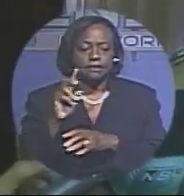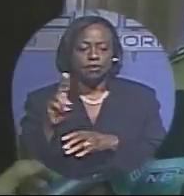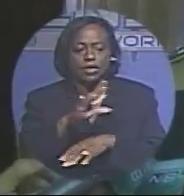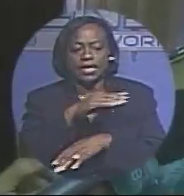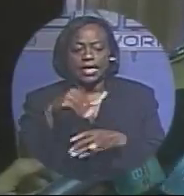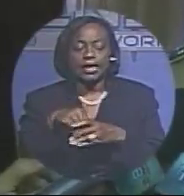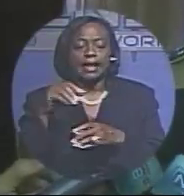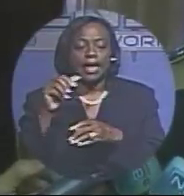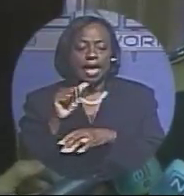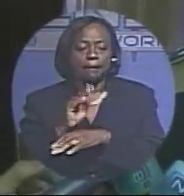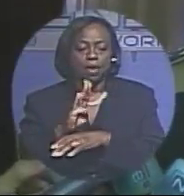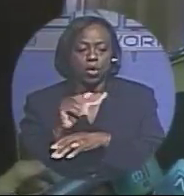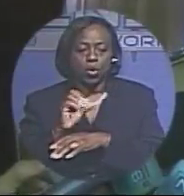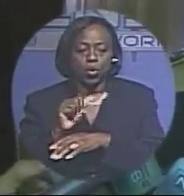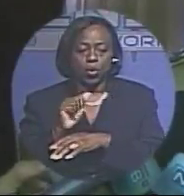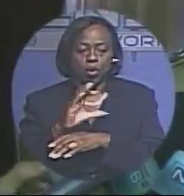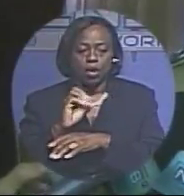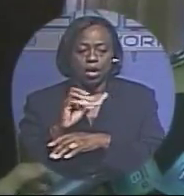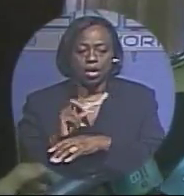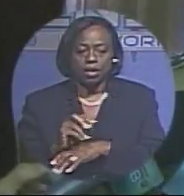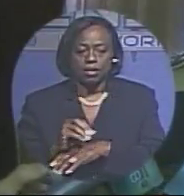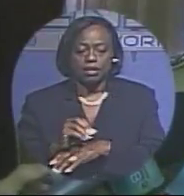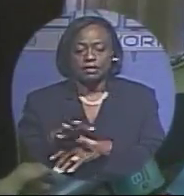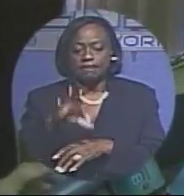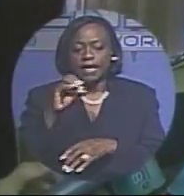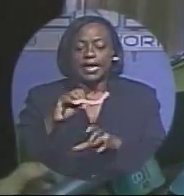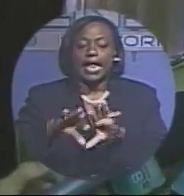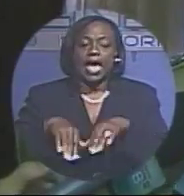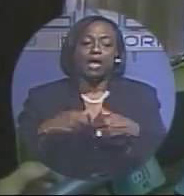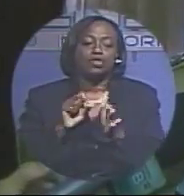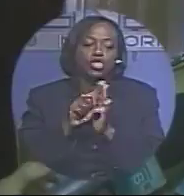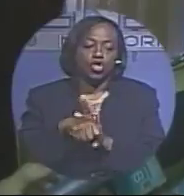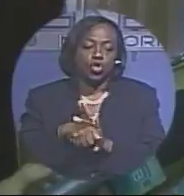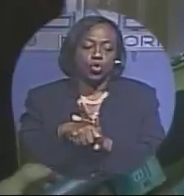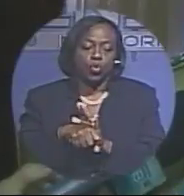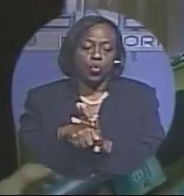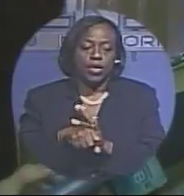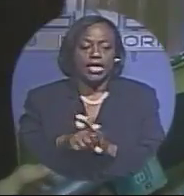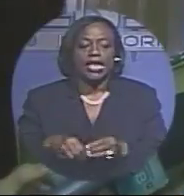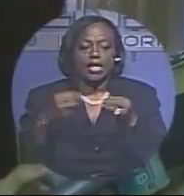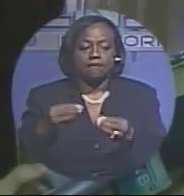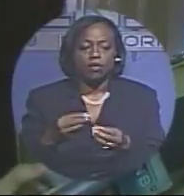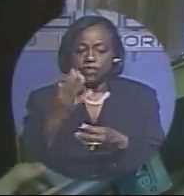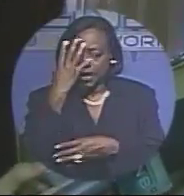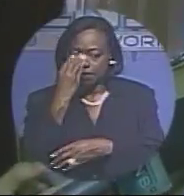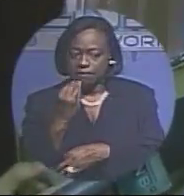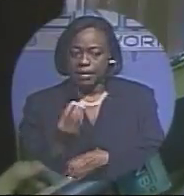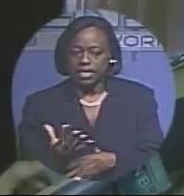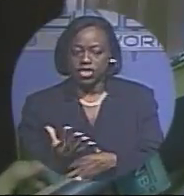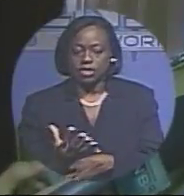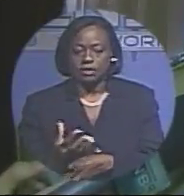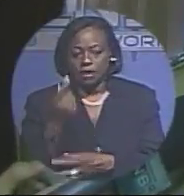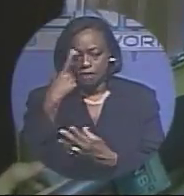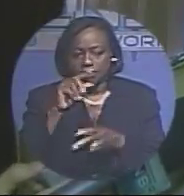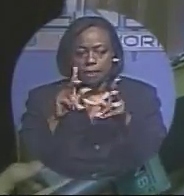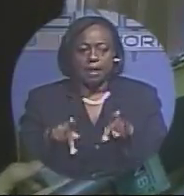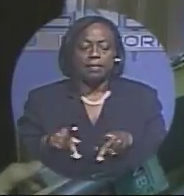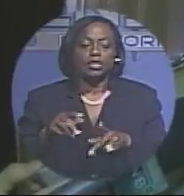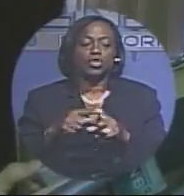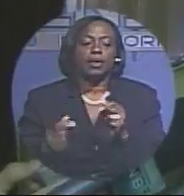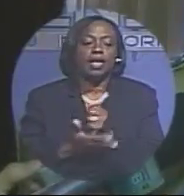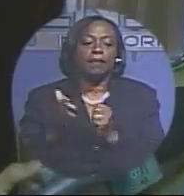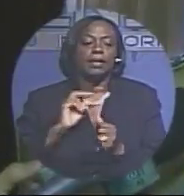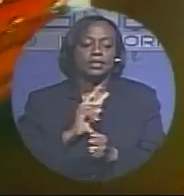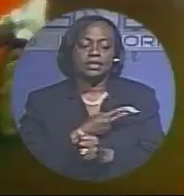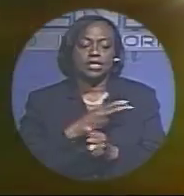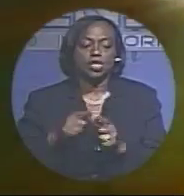Abaco with a view to determining how soon we might release some information with a view to having the public assist us in bringing this person